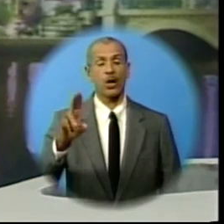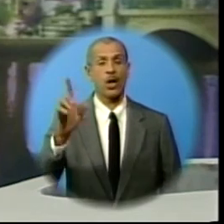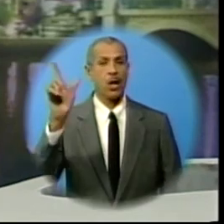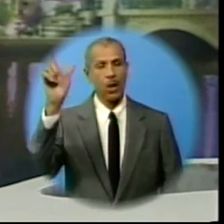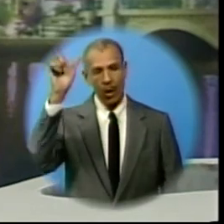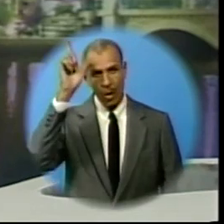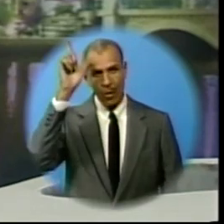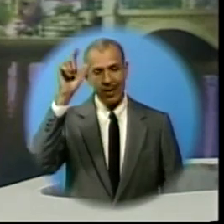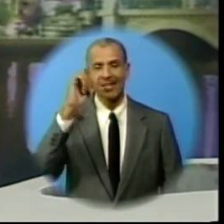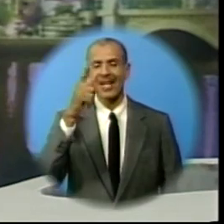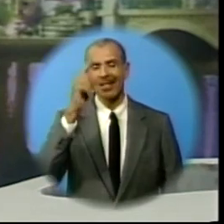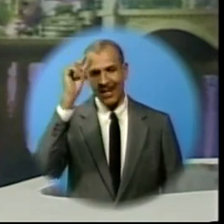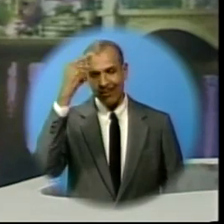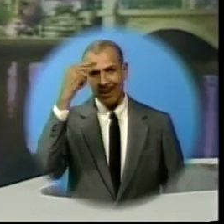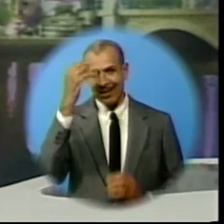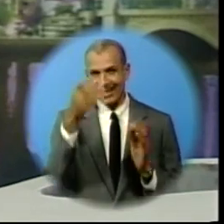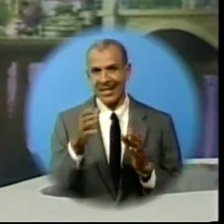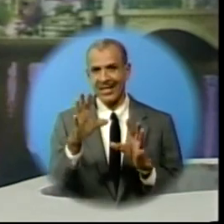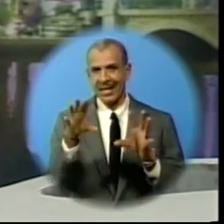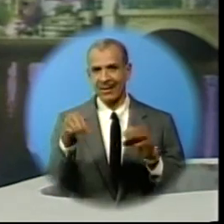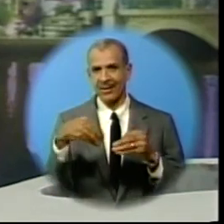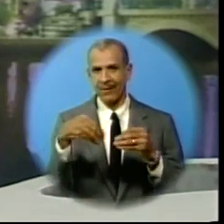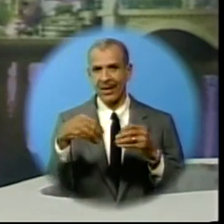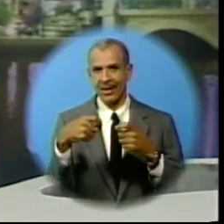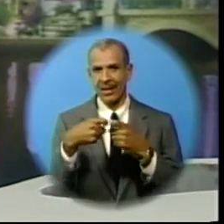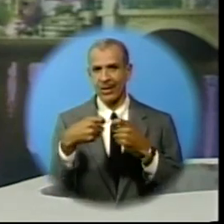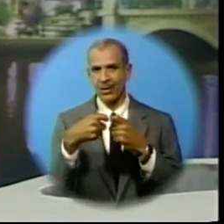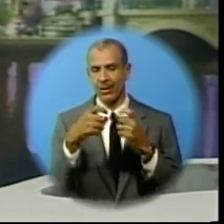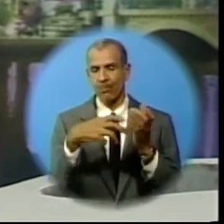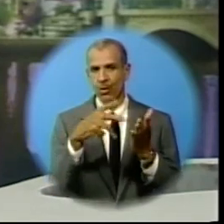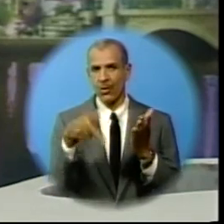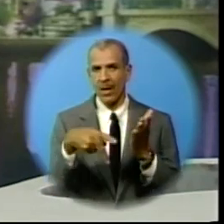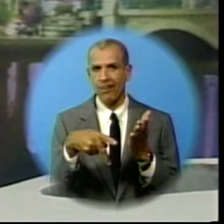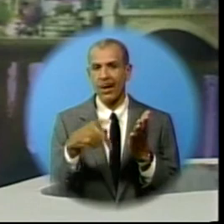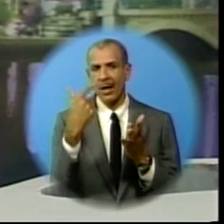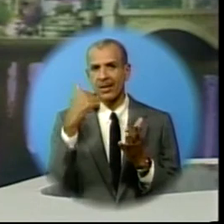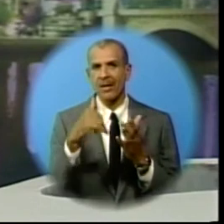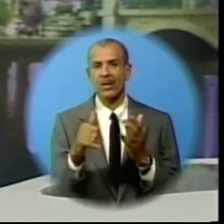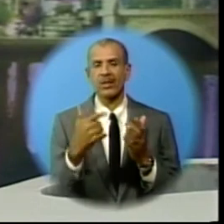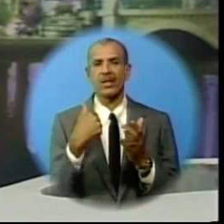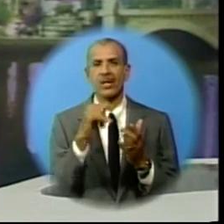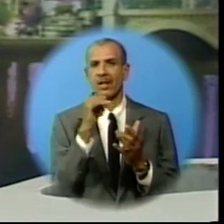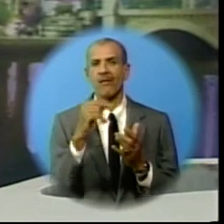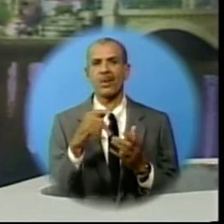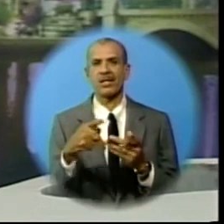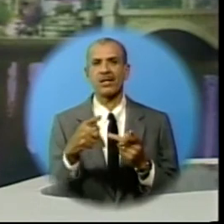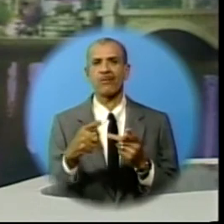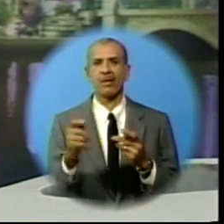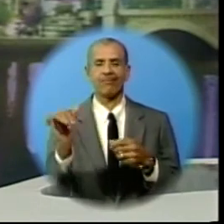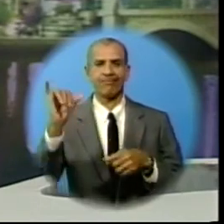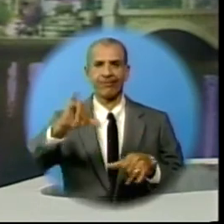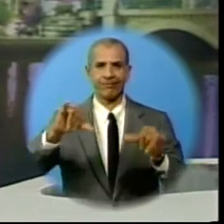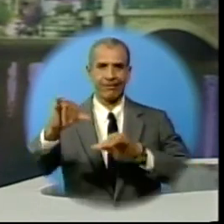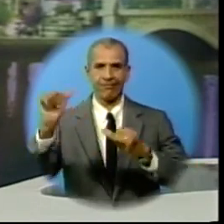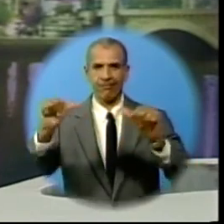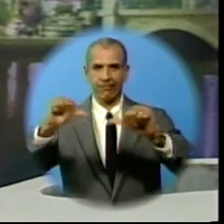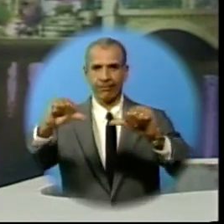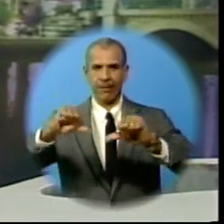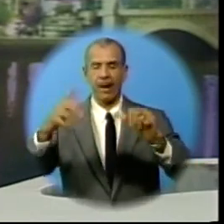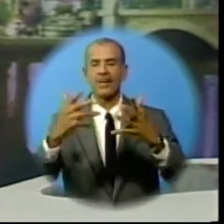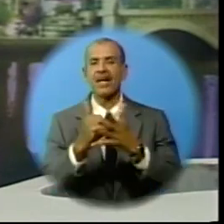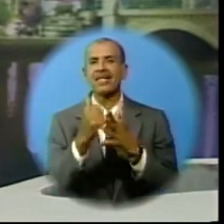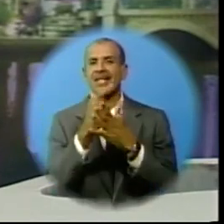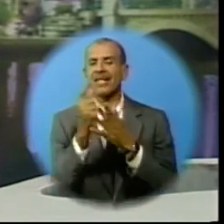government chose to undertake a waste-to-energy program because the country is running out of space to build more dumps. He says his ministry is